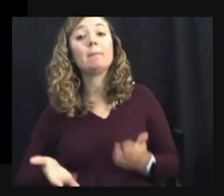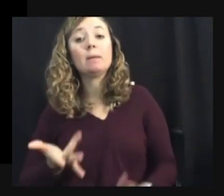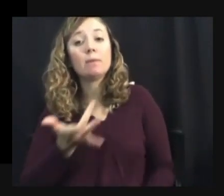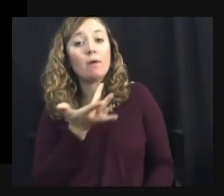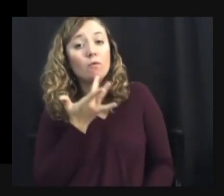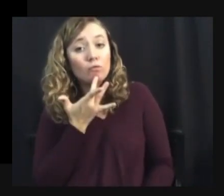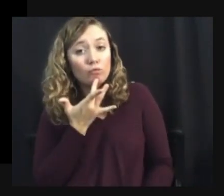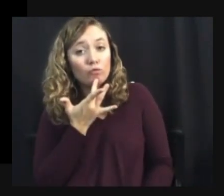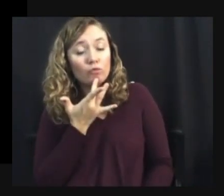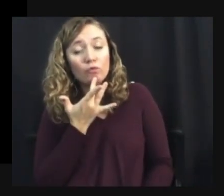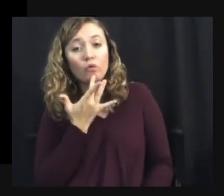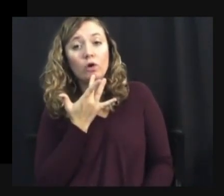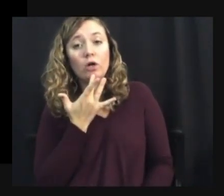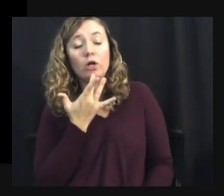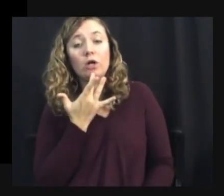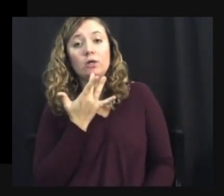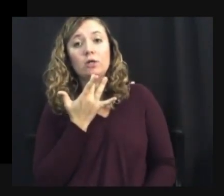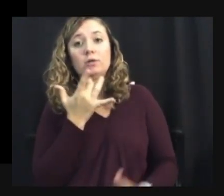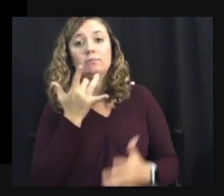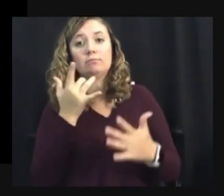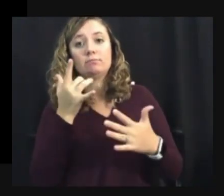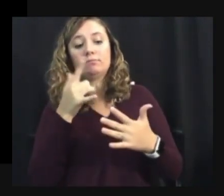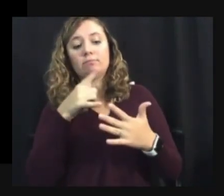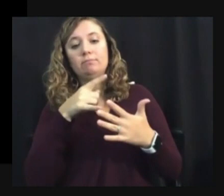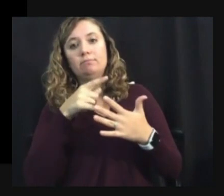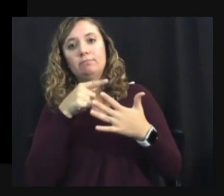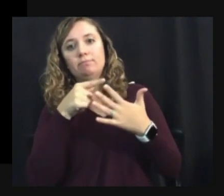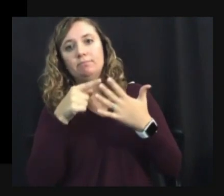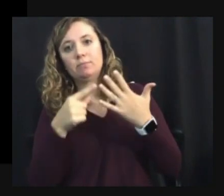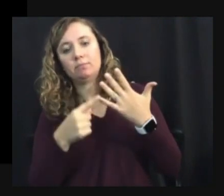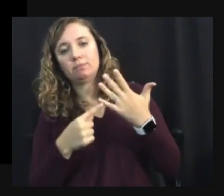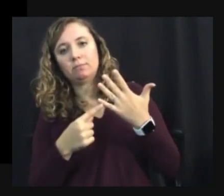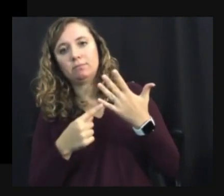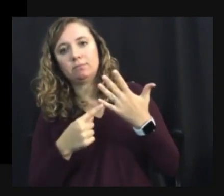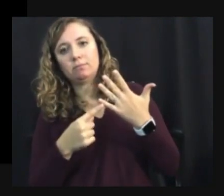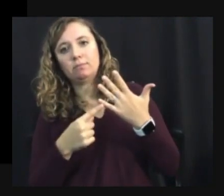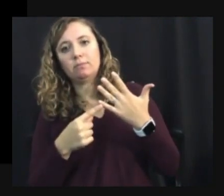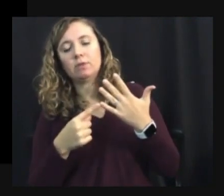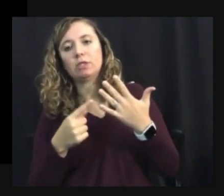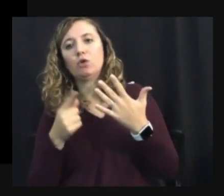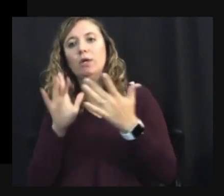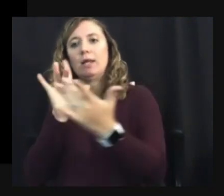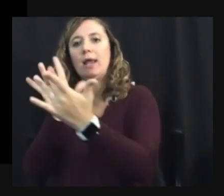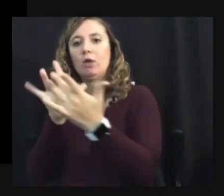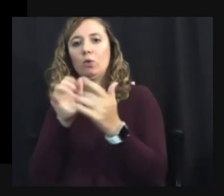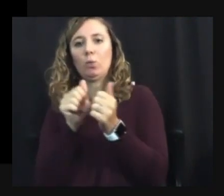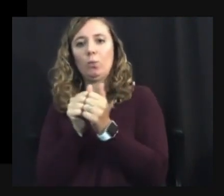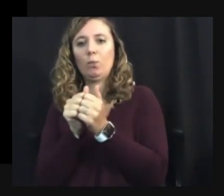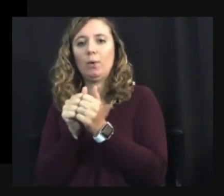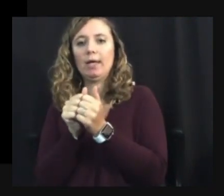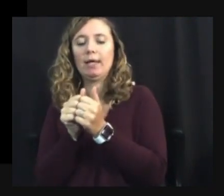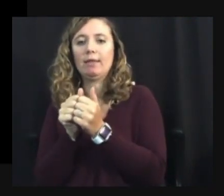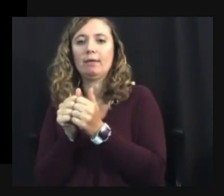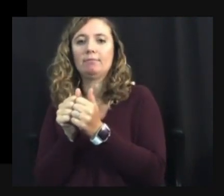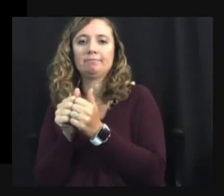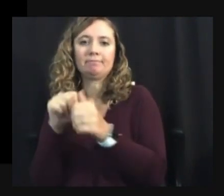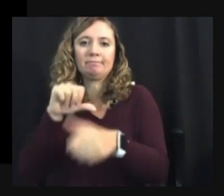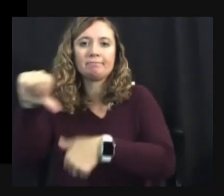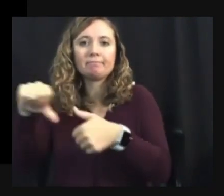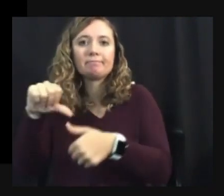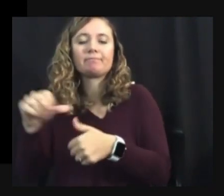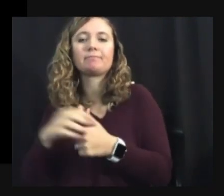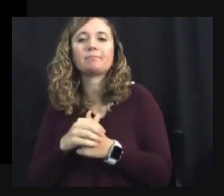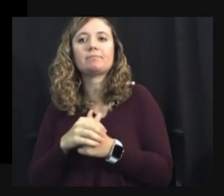use all of the other nonverbal communication channels to connect with each other. And maybe for neurotypical people, they